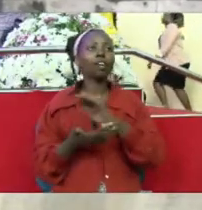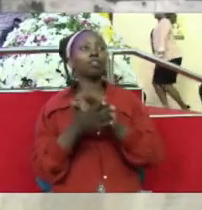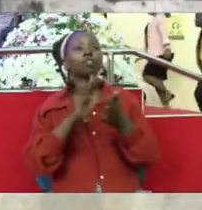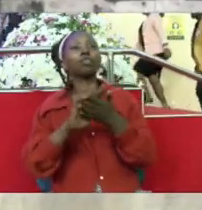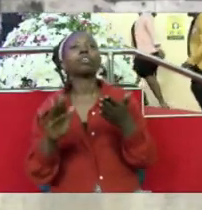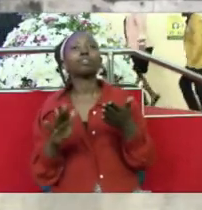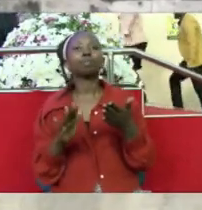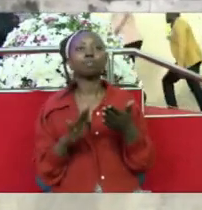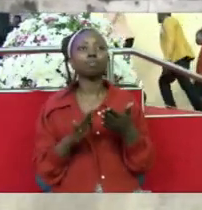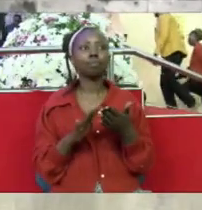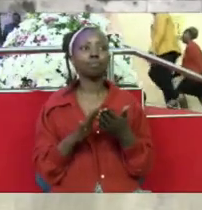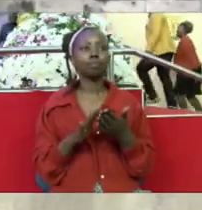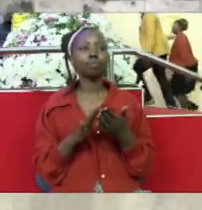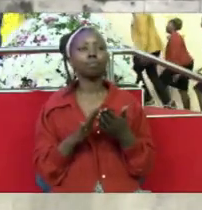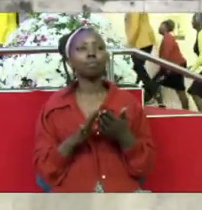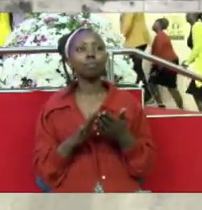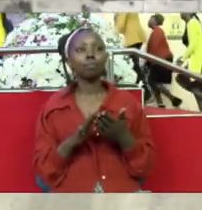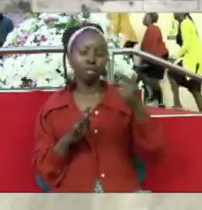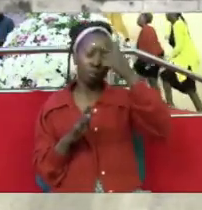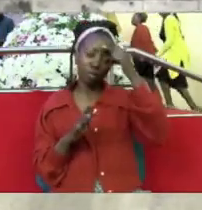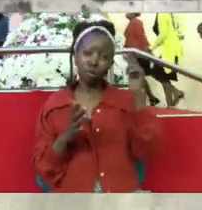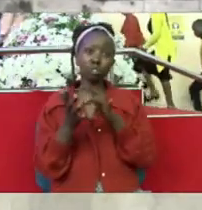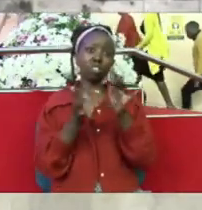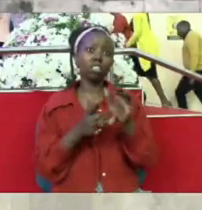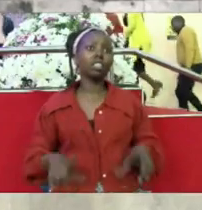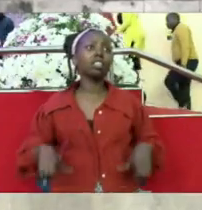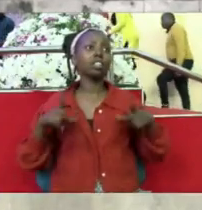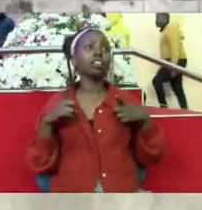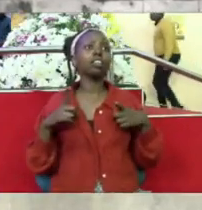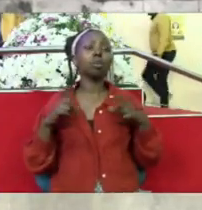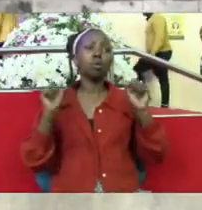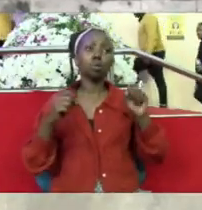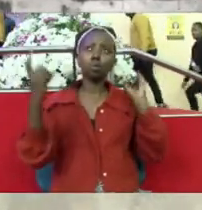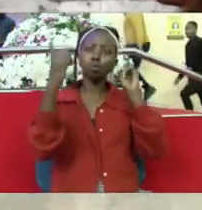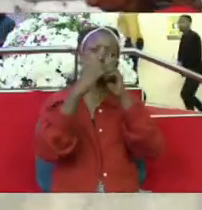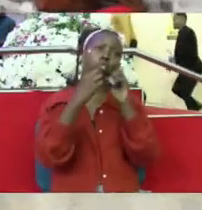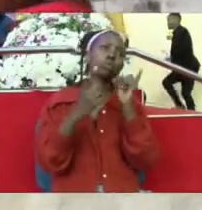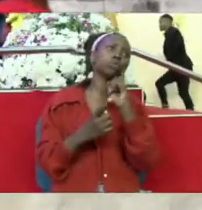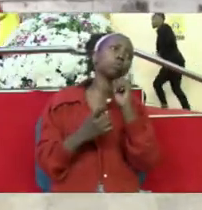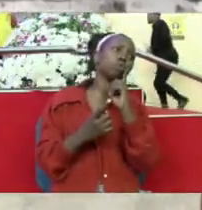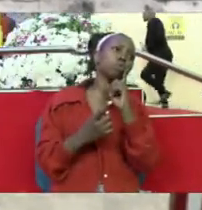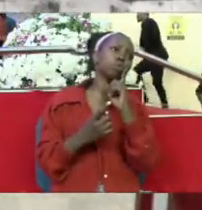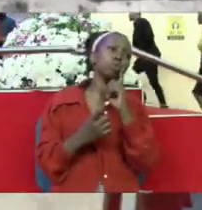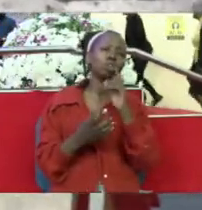heal and to forgive. Kuponya na kusamehe. And because he lives, kwa sababu you can face tomorrow. Utaweza kuona kesho. It doesn't